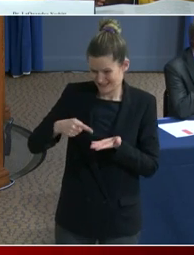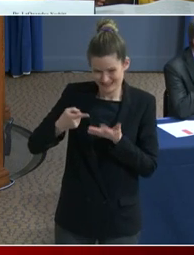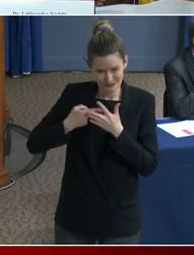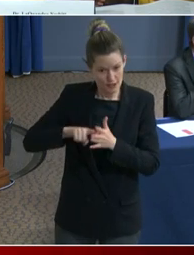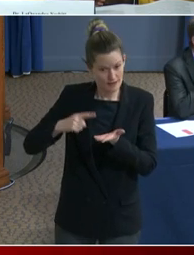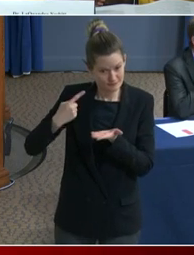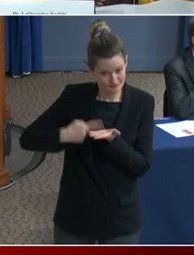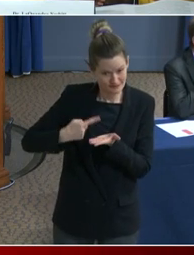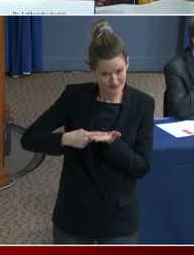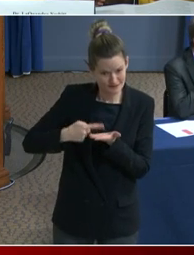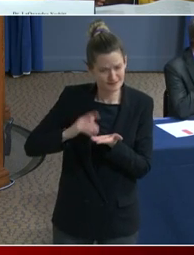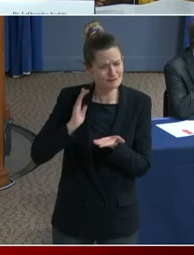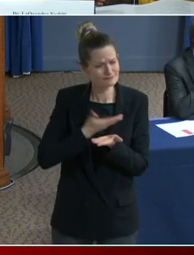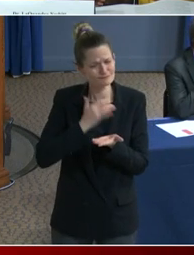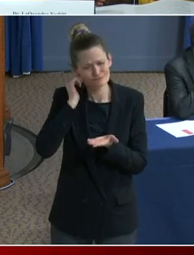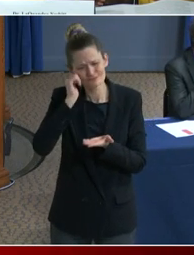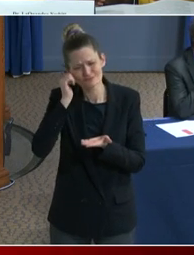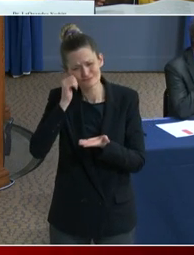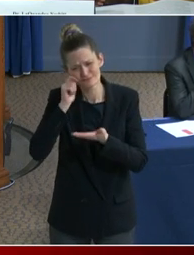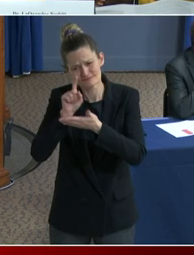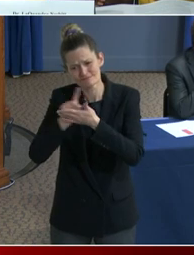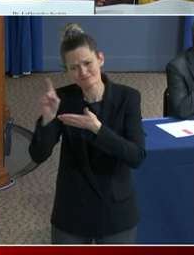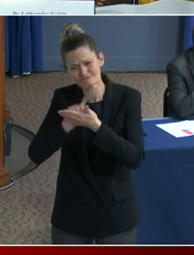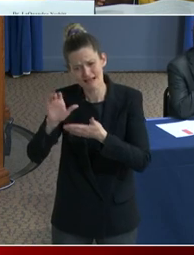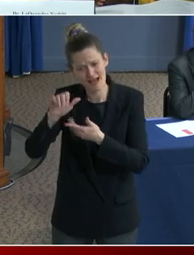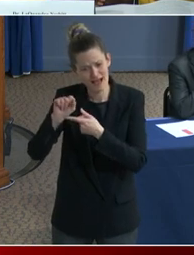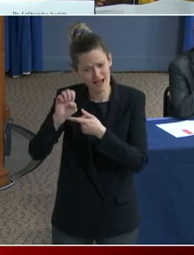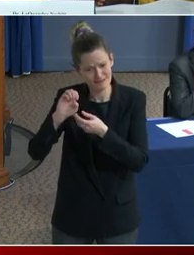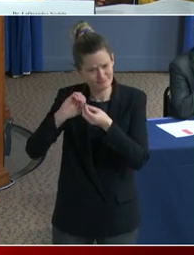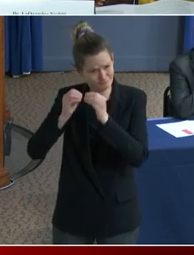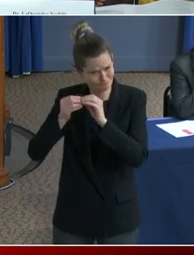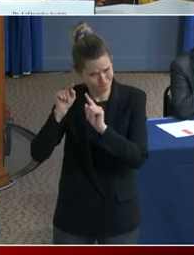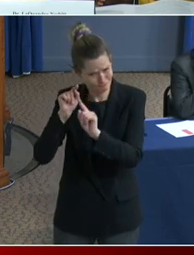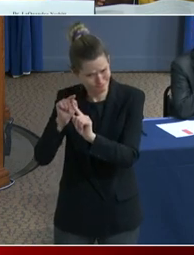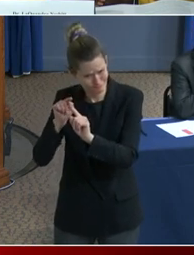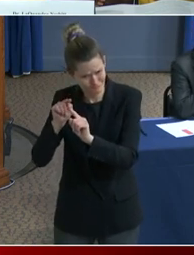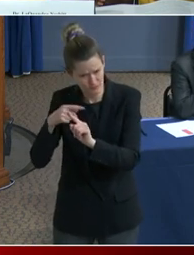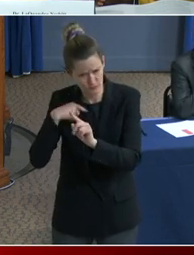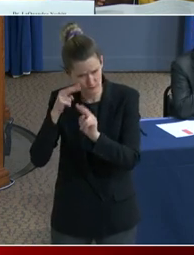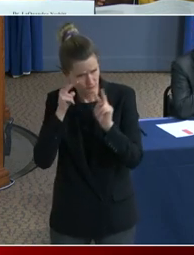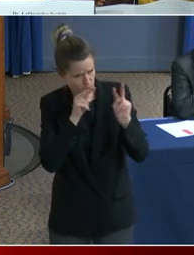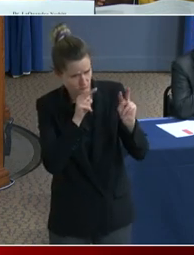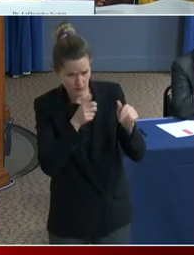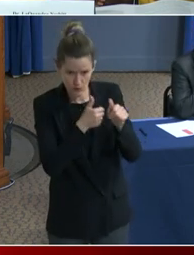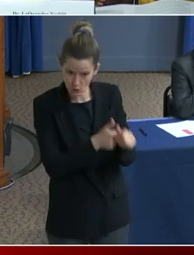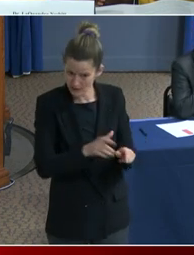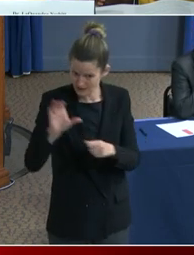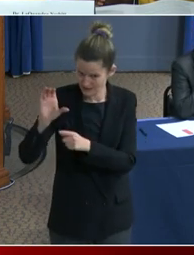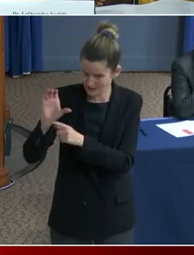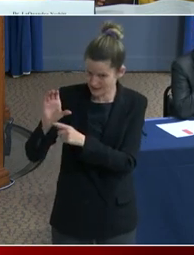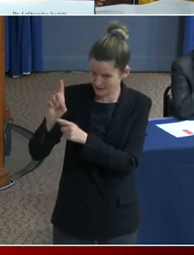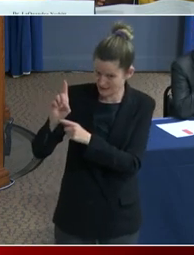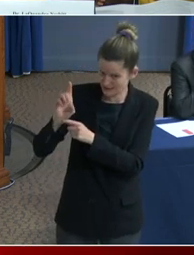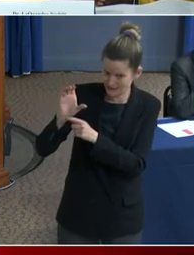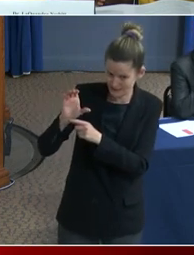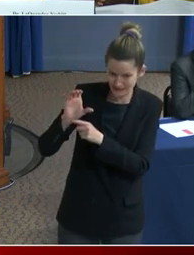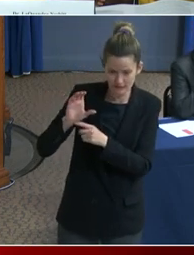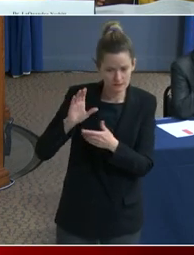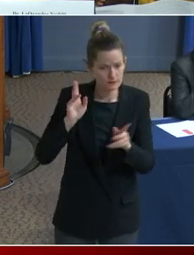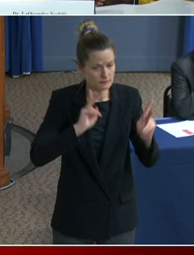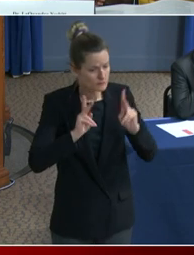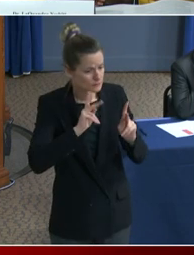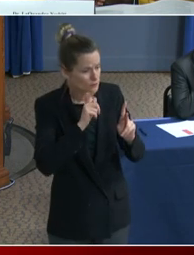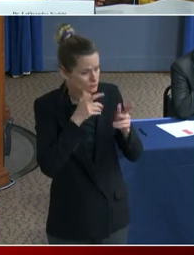our daily and weekly case rates indicate, according to the CDC recommendations, that all people wear masks indoors